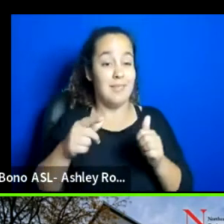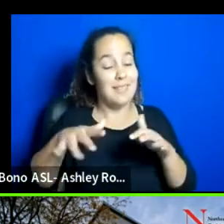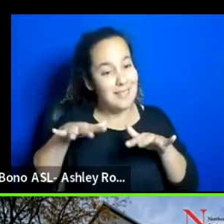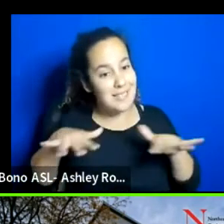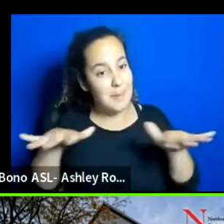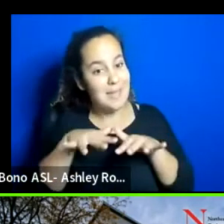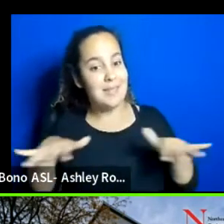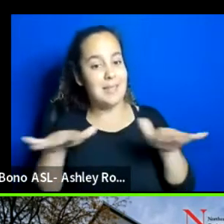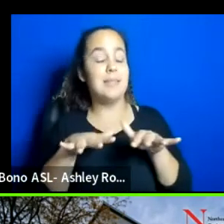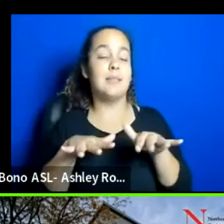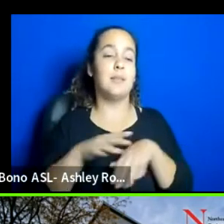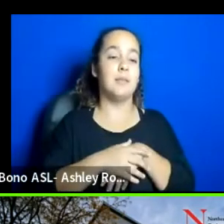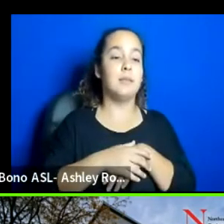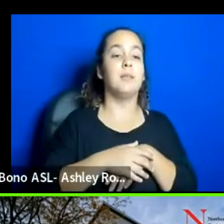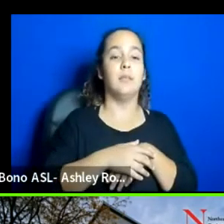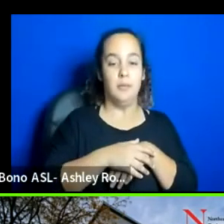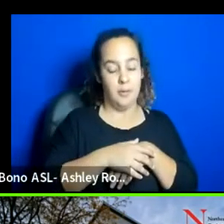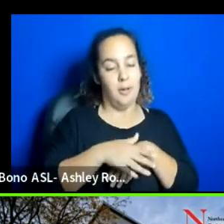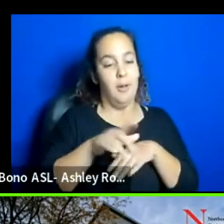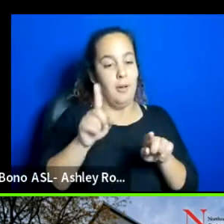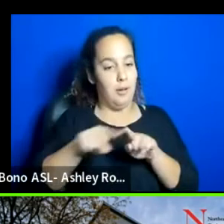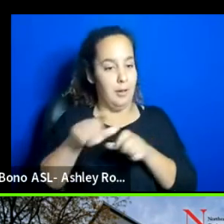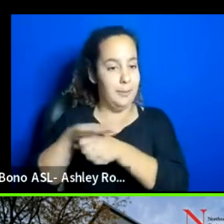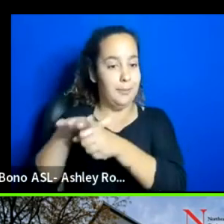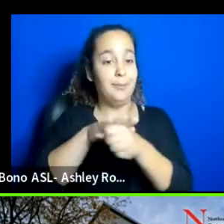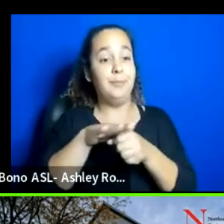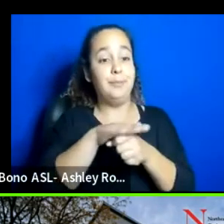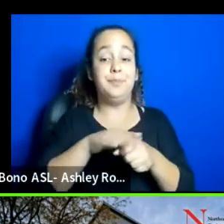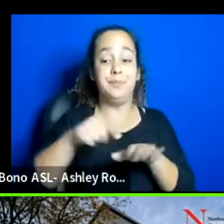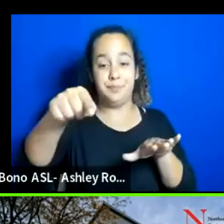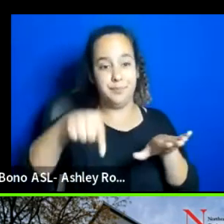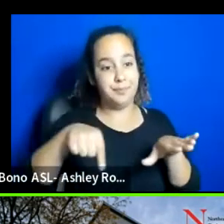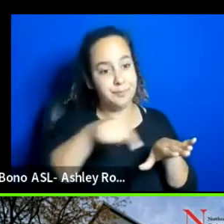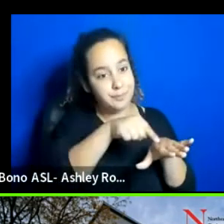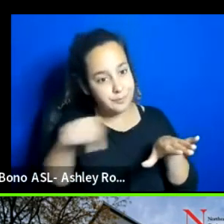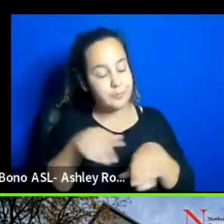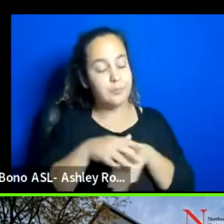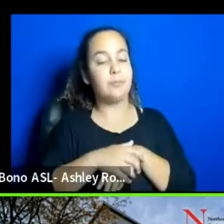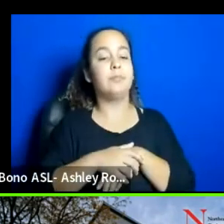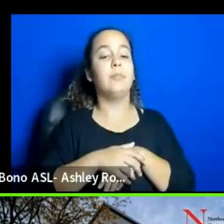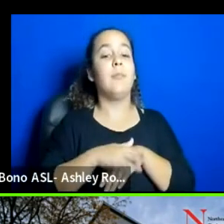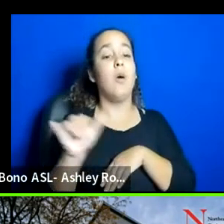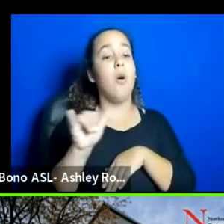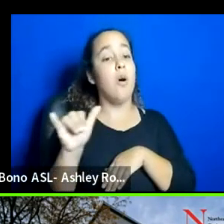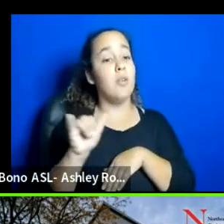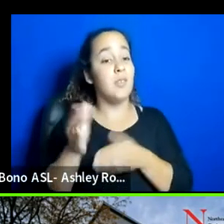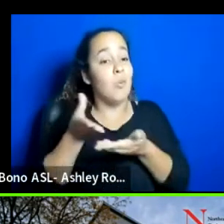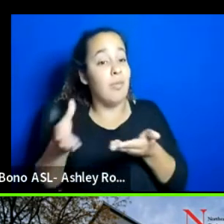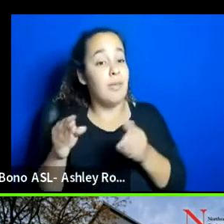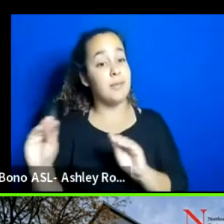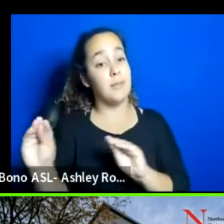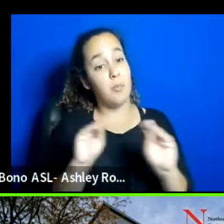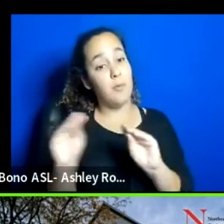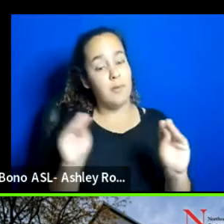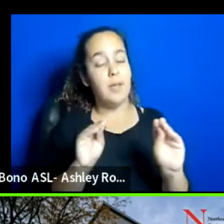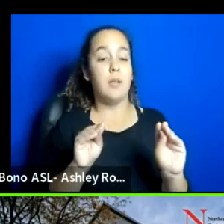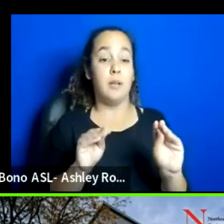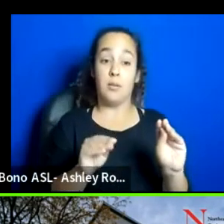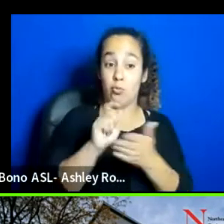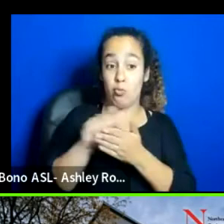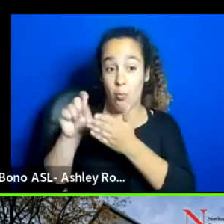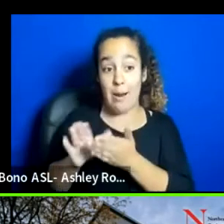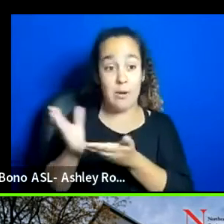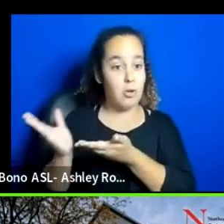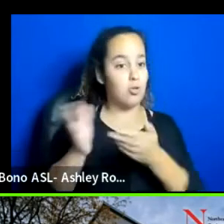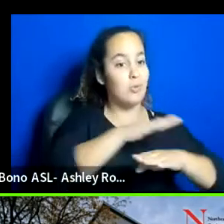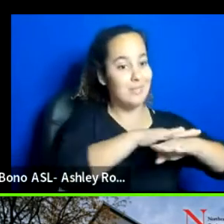and horizontal integration. They're also trying to control the movement of goods, not from writer to stage, but from farm to